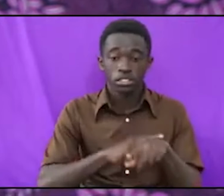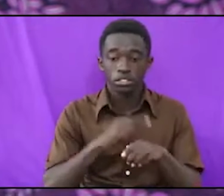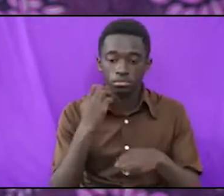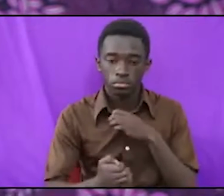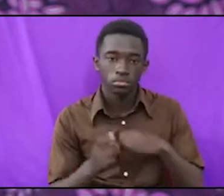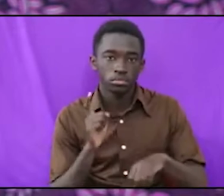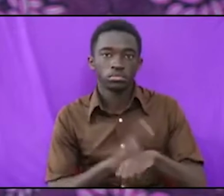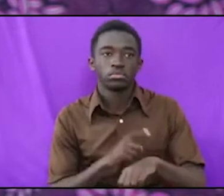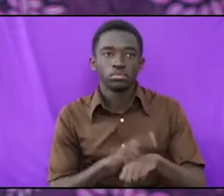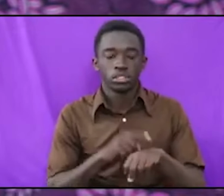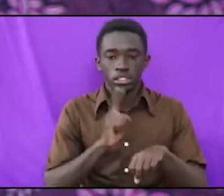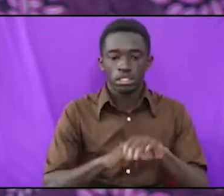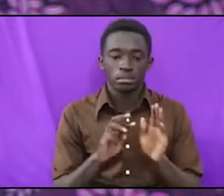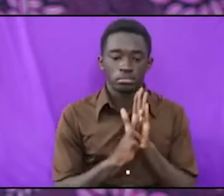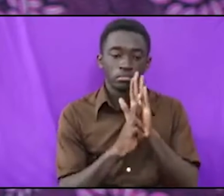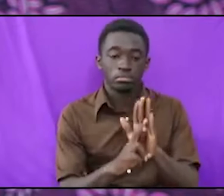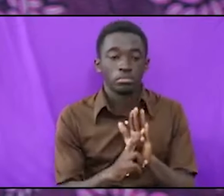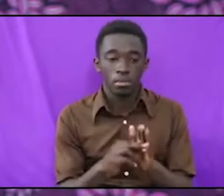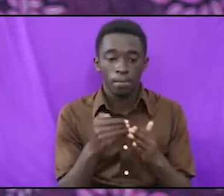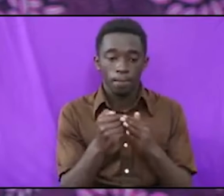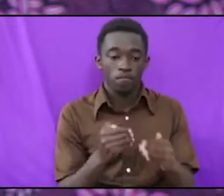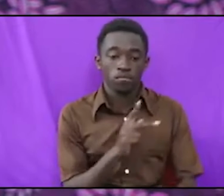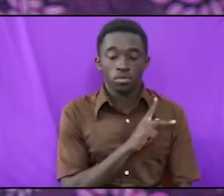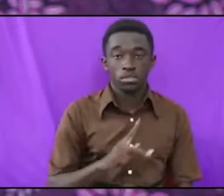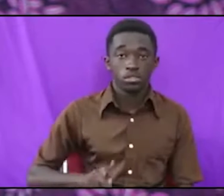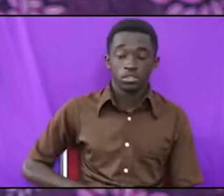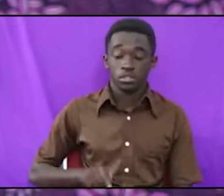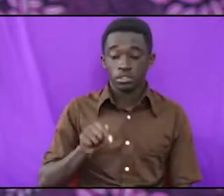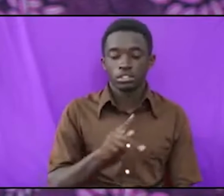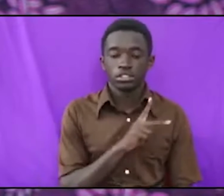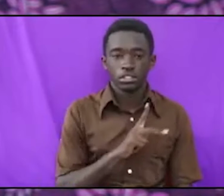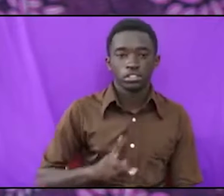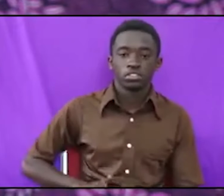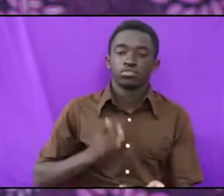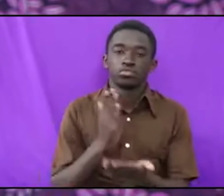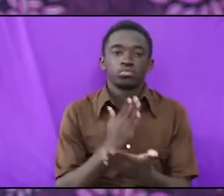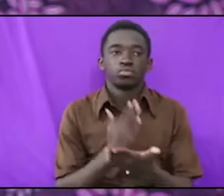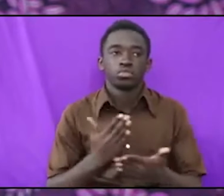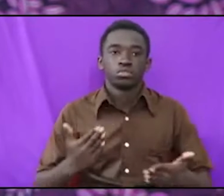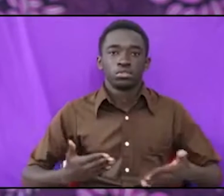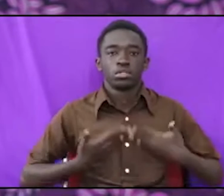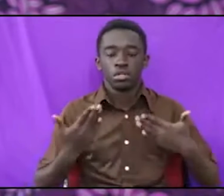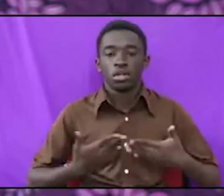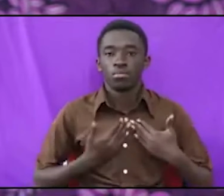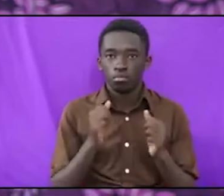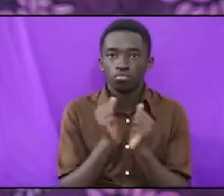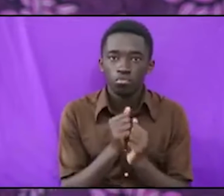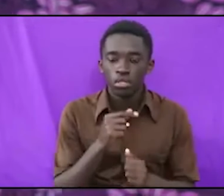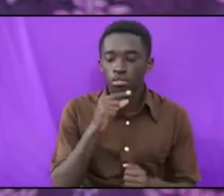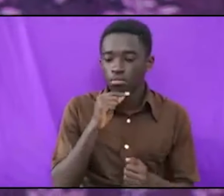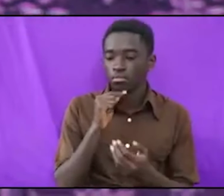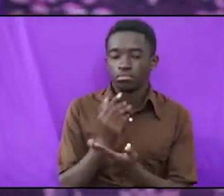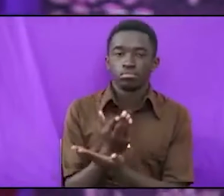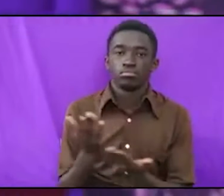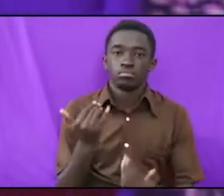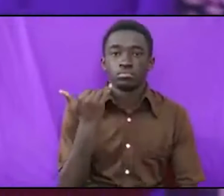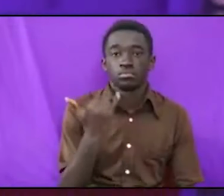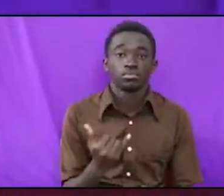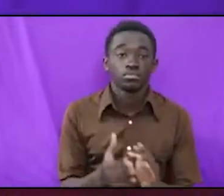presented before the king was very impressed with these young men.